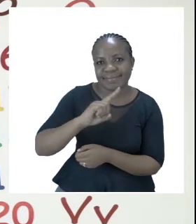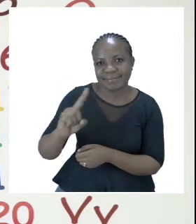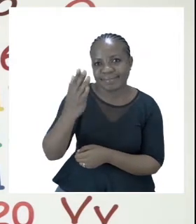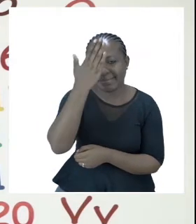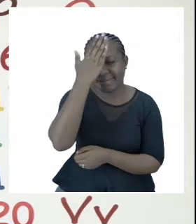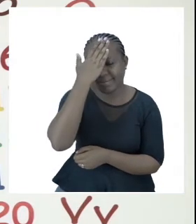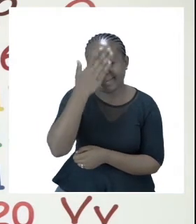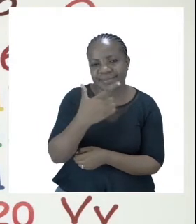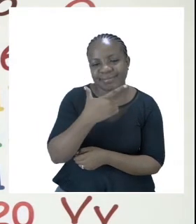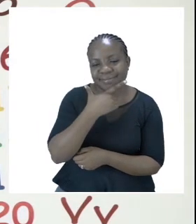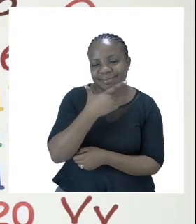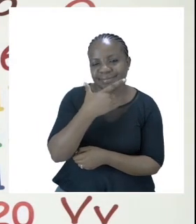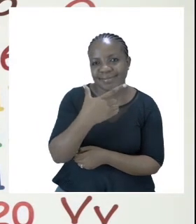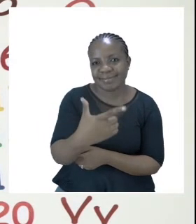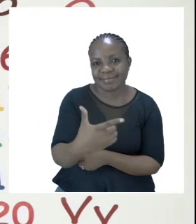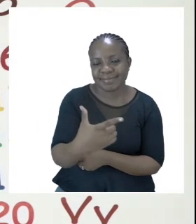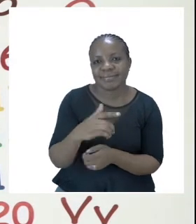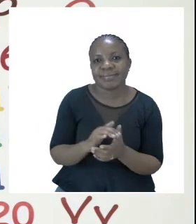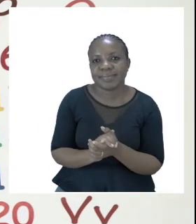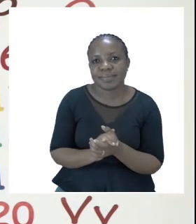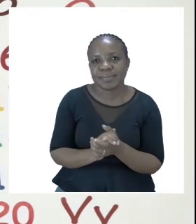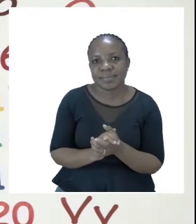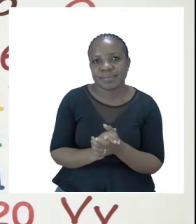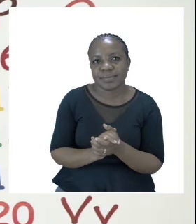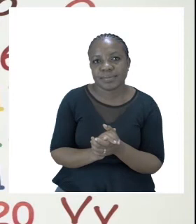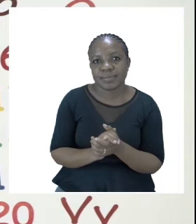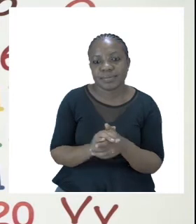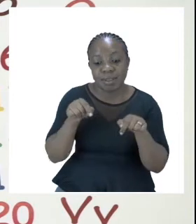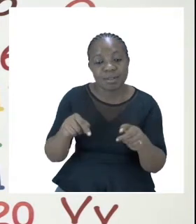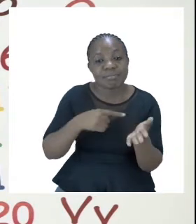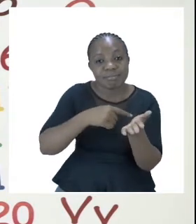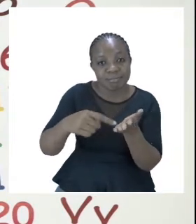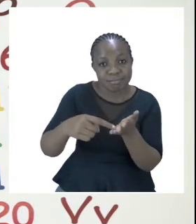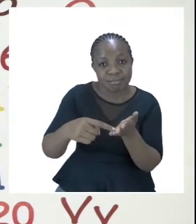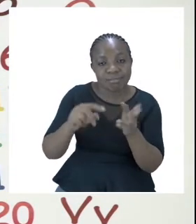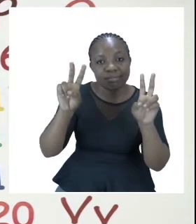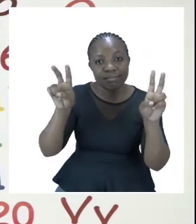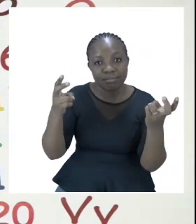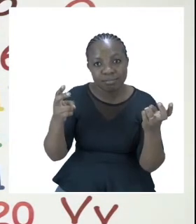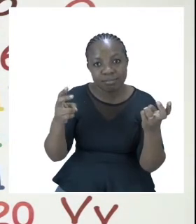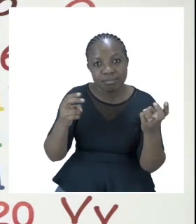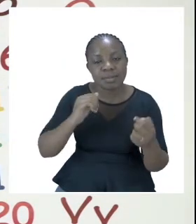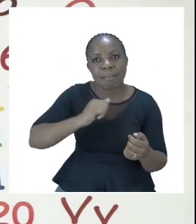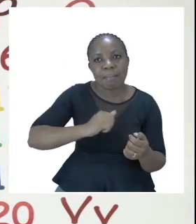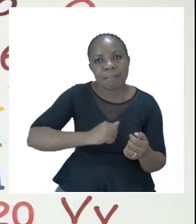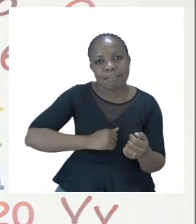you so much for joining me today. Our theme this week is